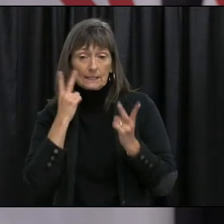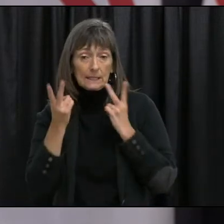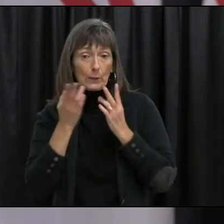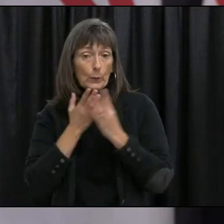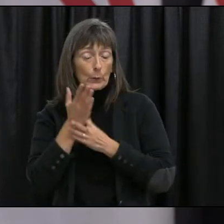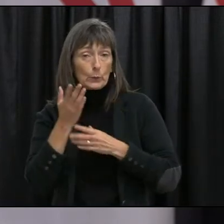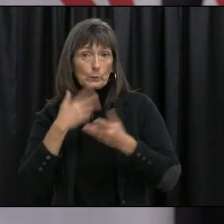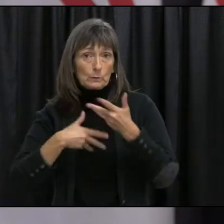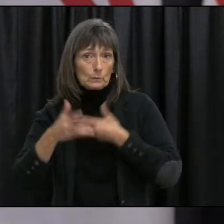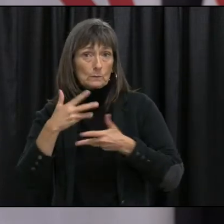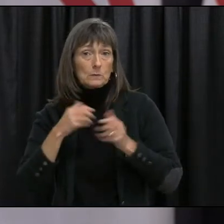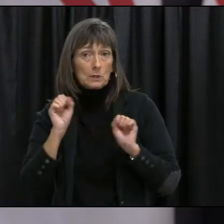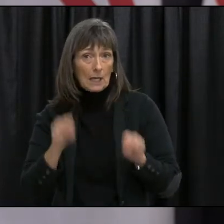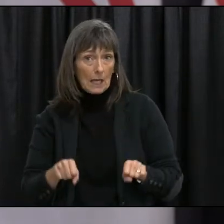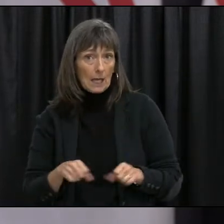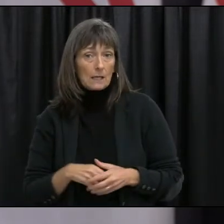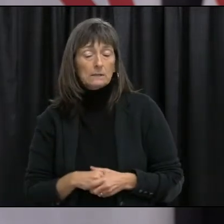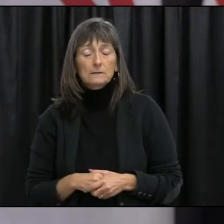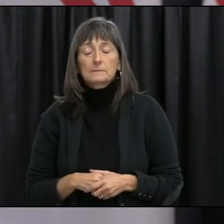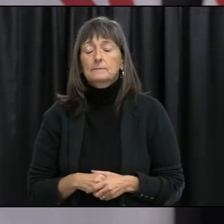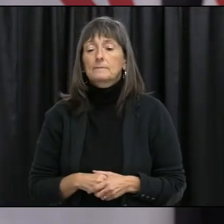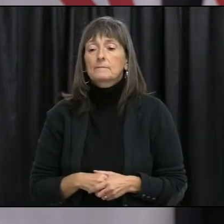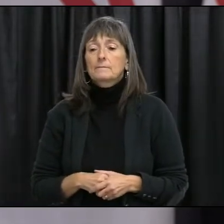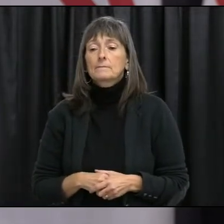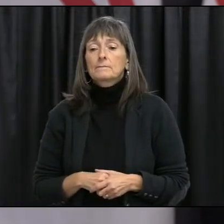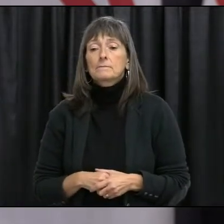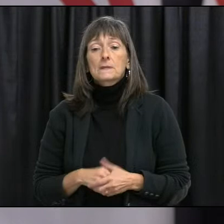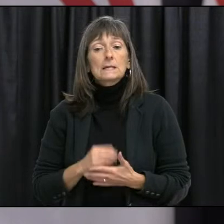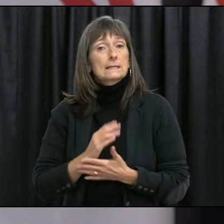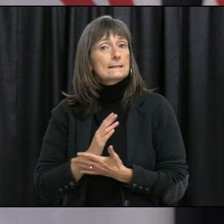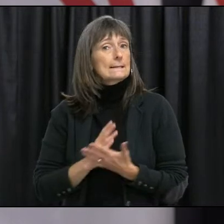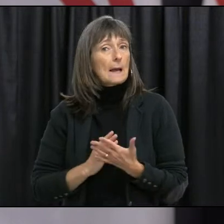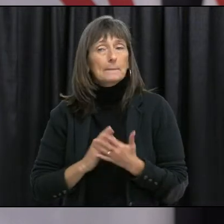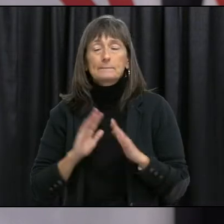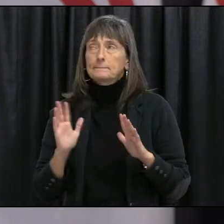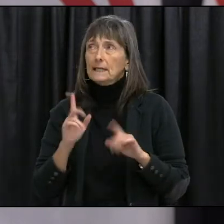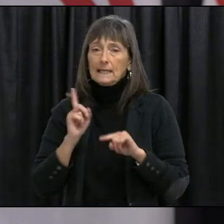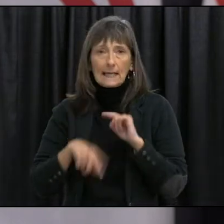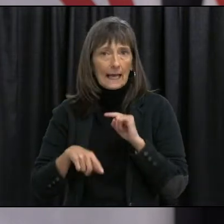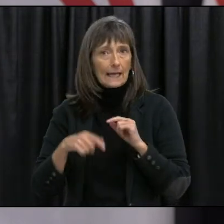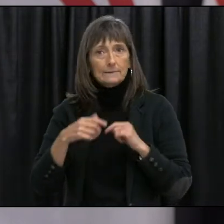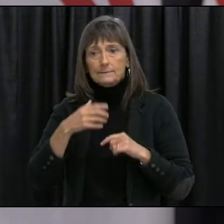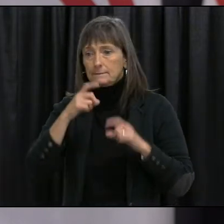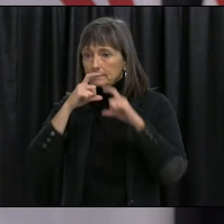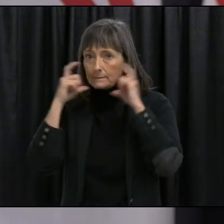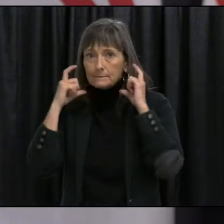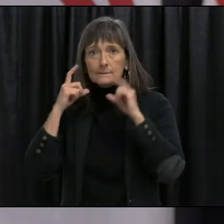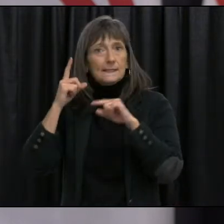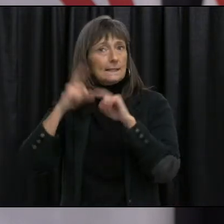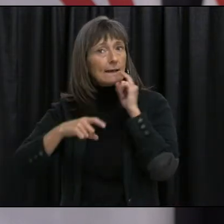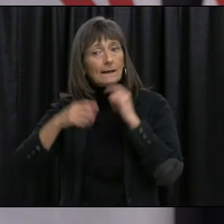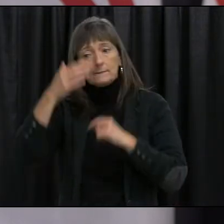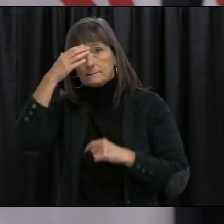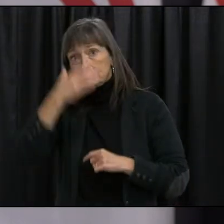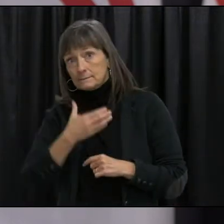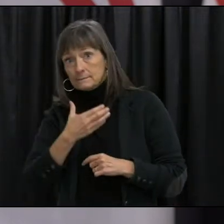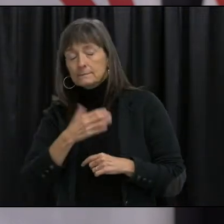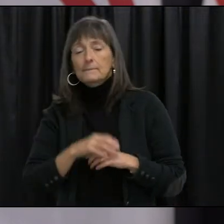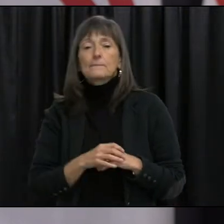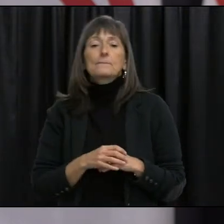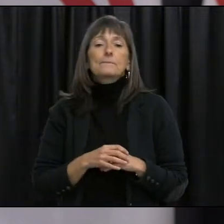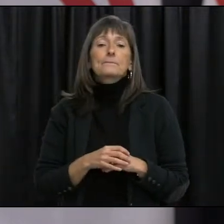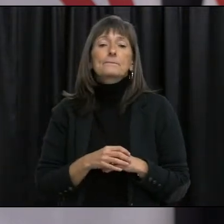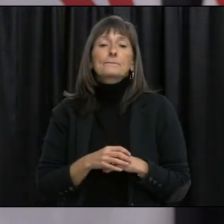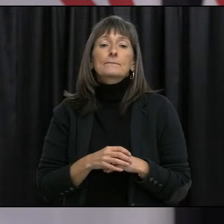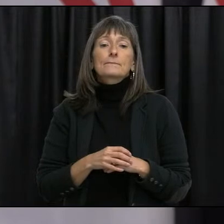an alternative. For those people who truly cannot, for whatever reason, wear a mask, then there is